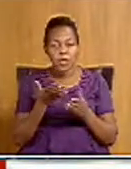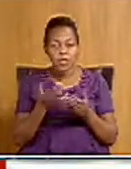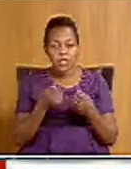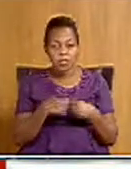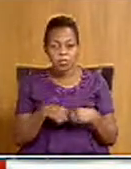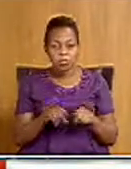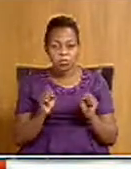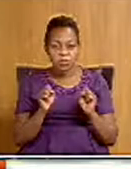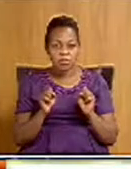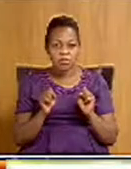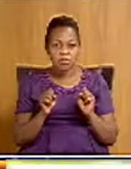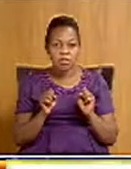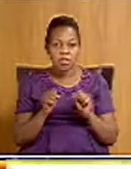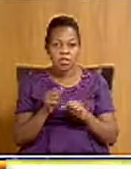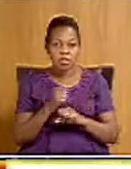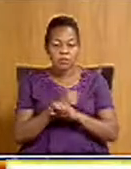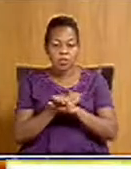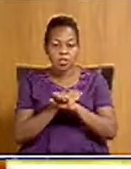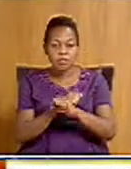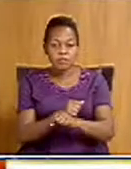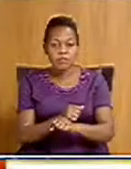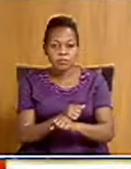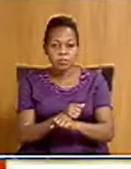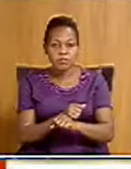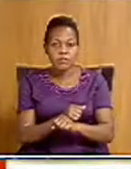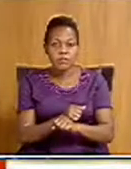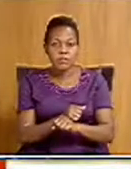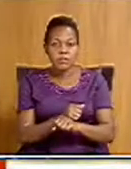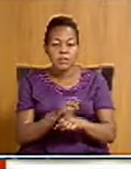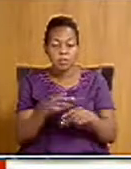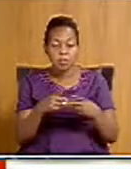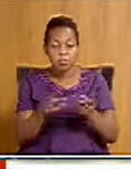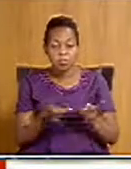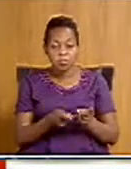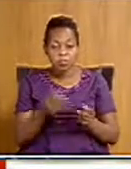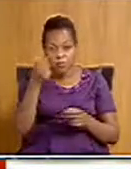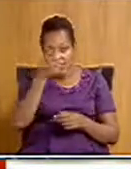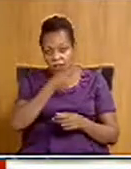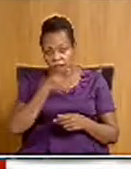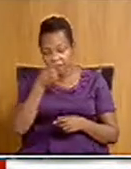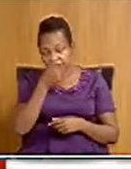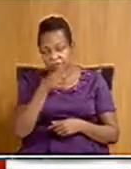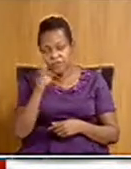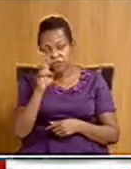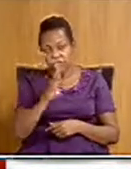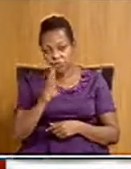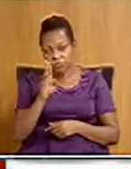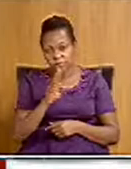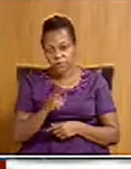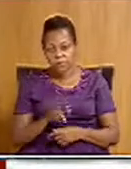actions that were against the express position of the African Union.